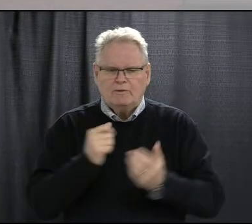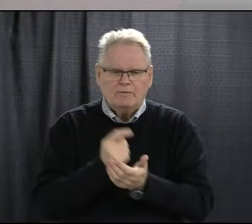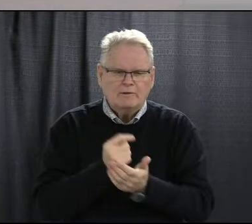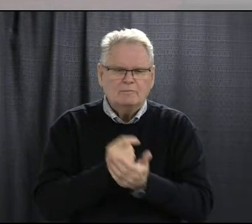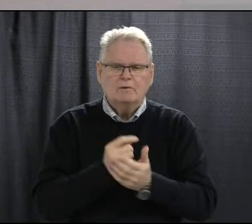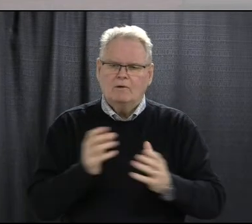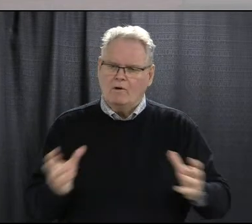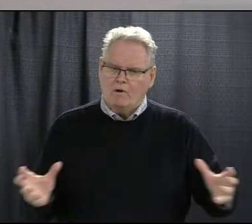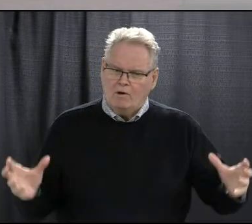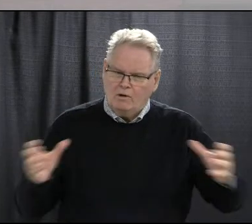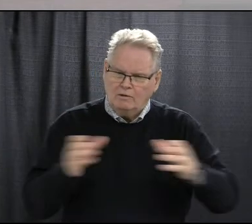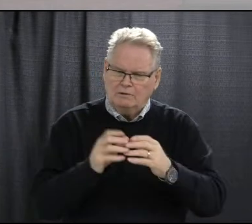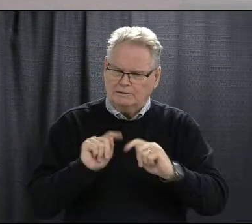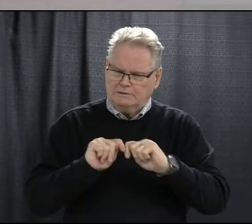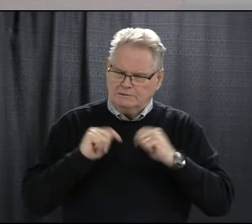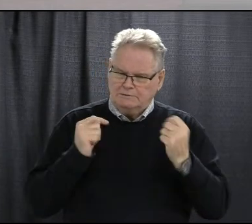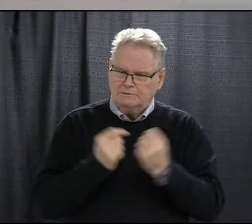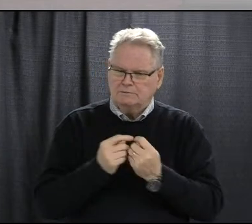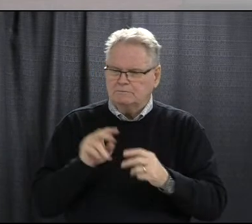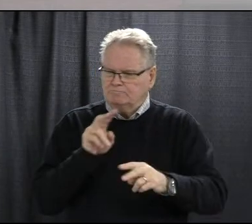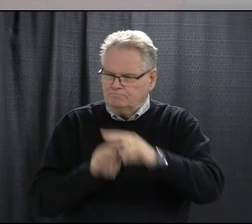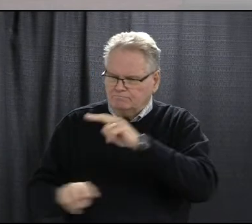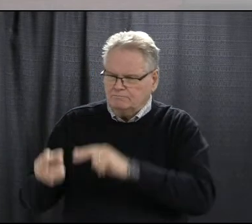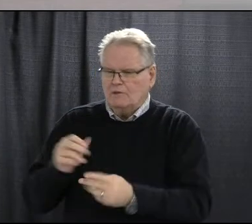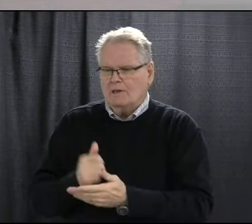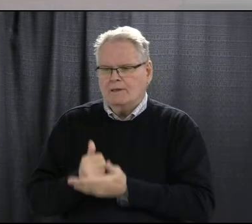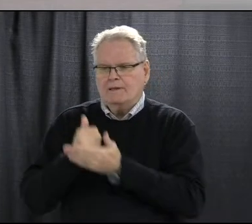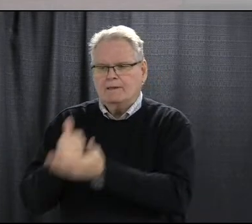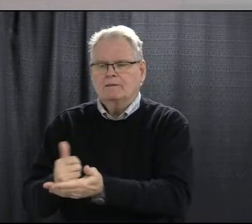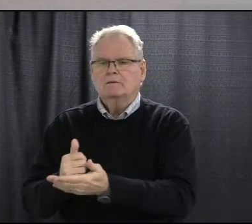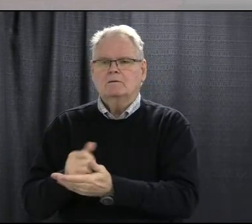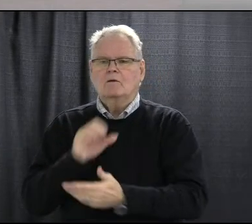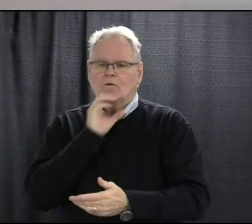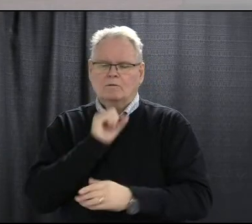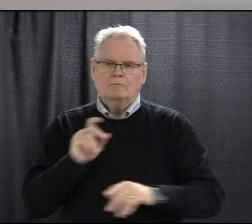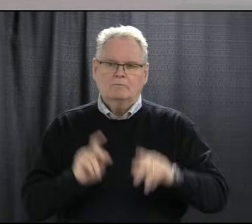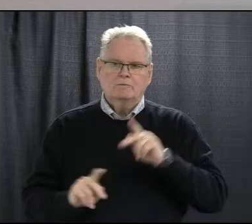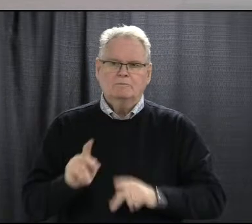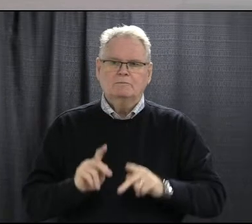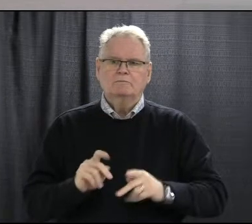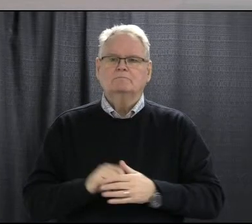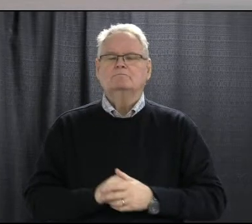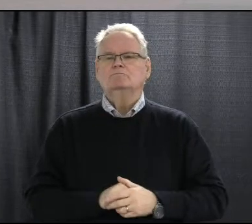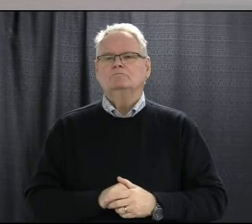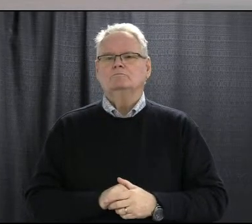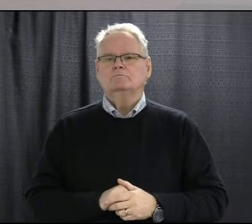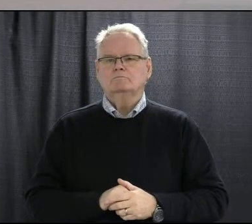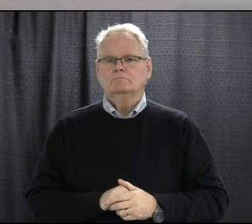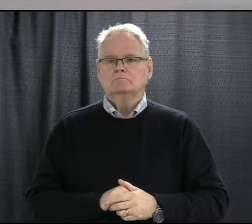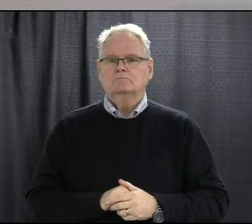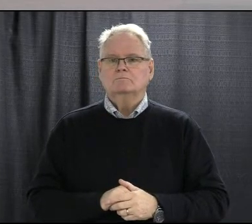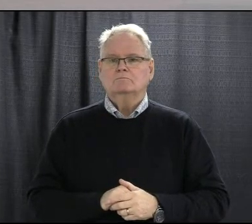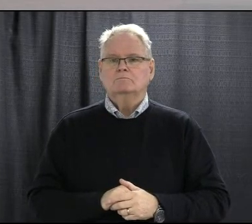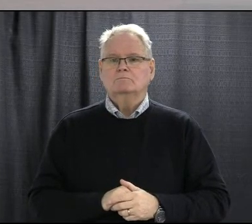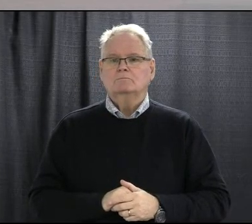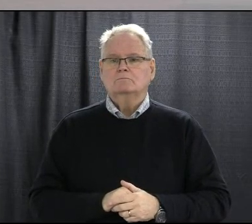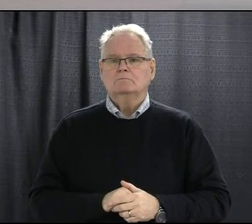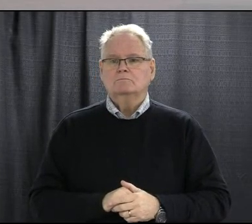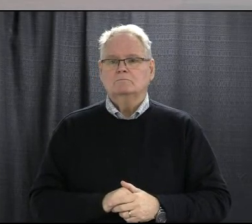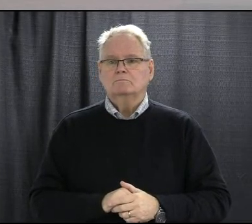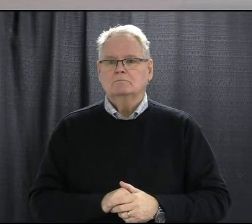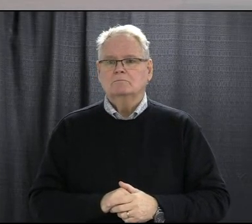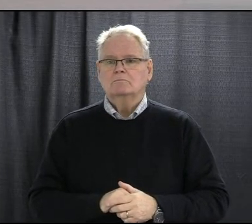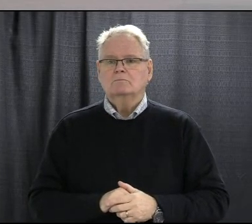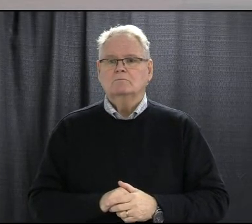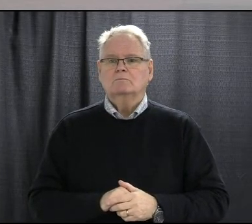that, we're providing the same type of care in the community. And then when people come to hospital, we know what they can expect from our care teams in the hospital. If they need